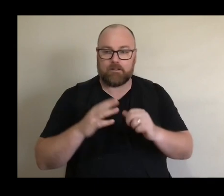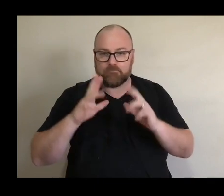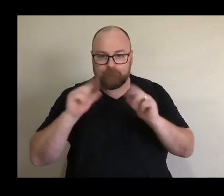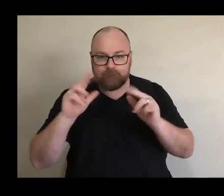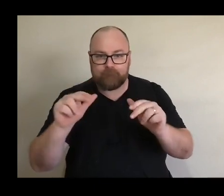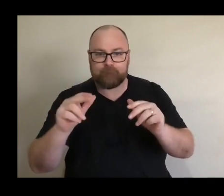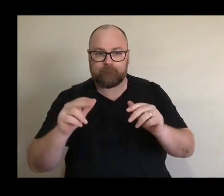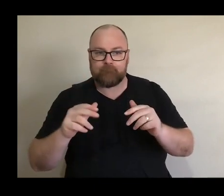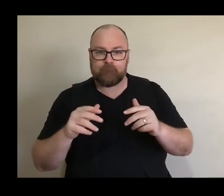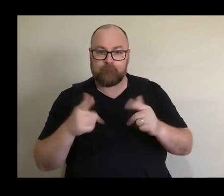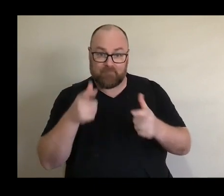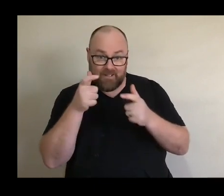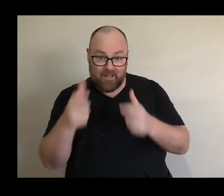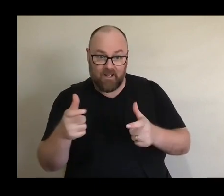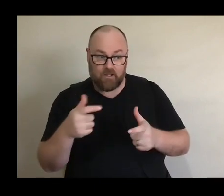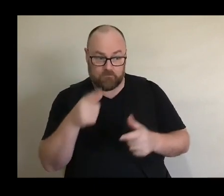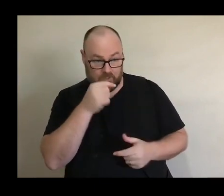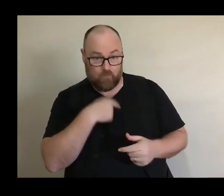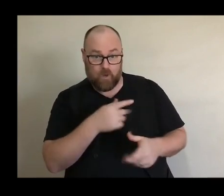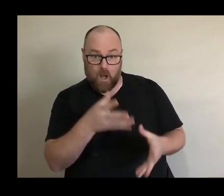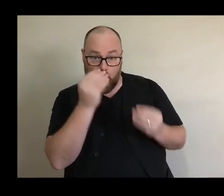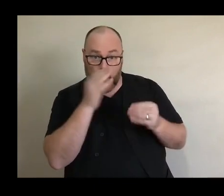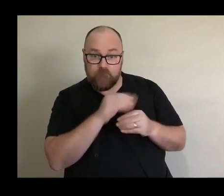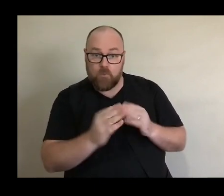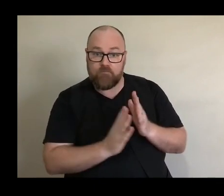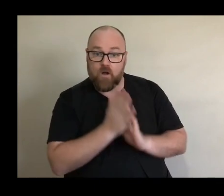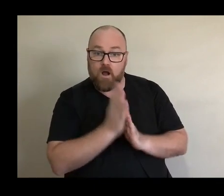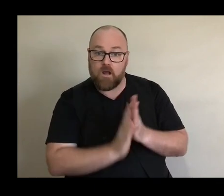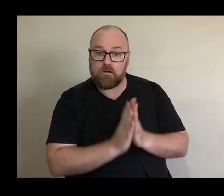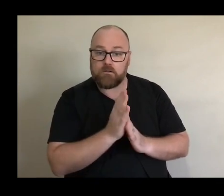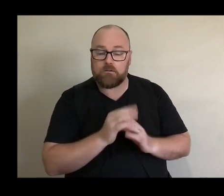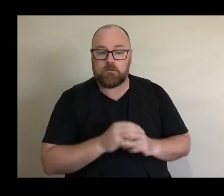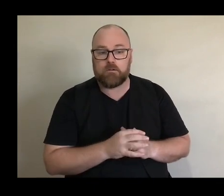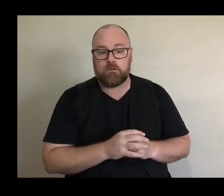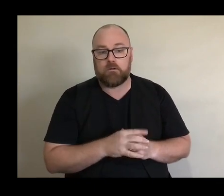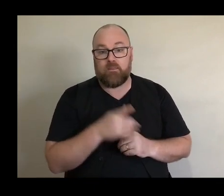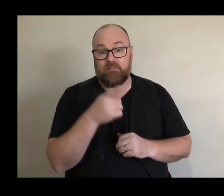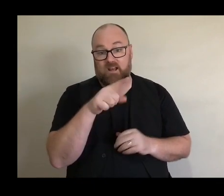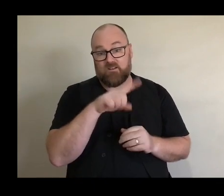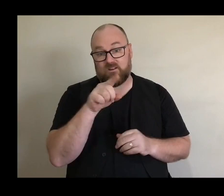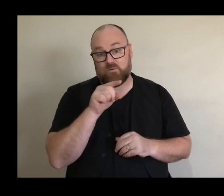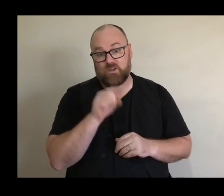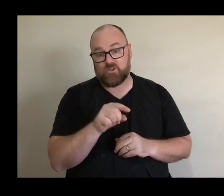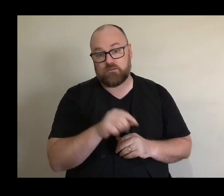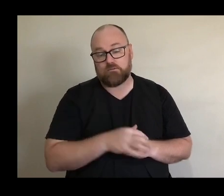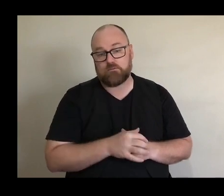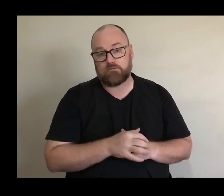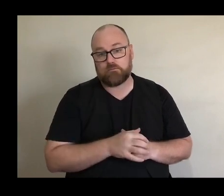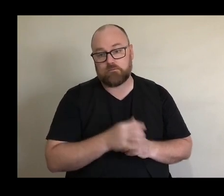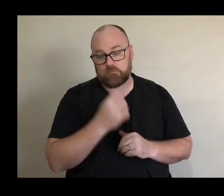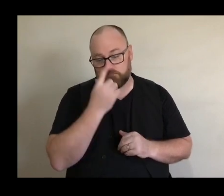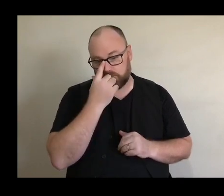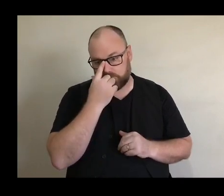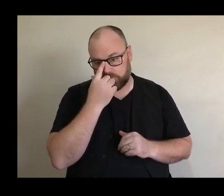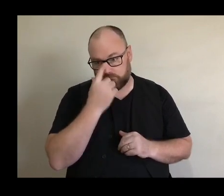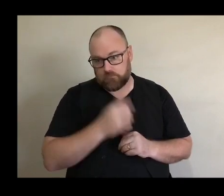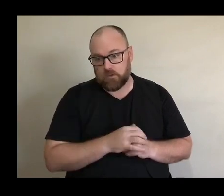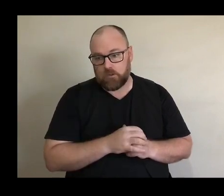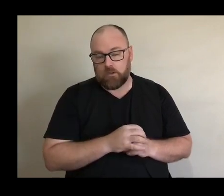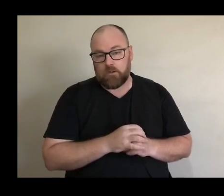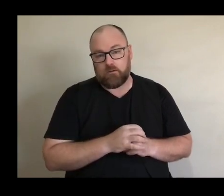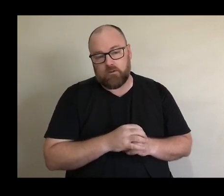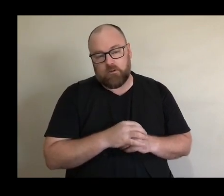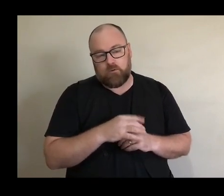learn? And that's the questions sort of raised up in the work, and the things that